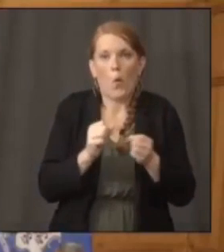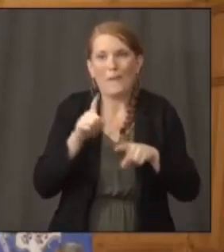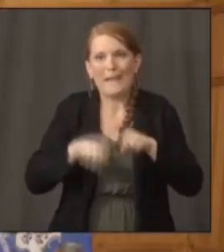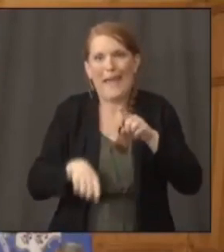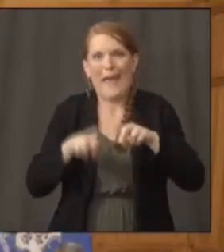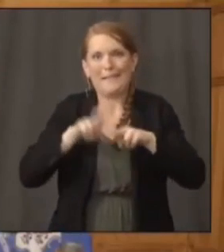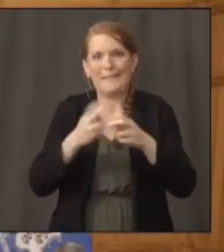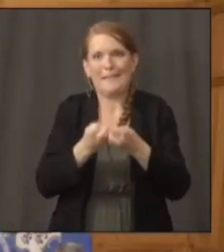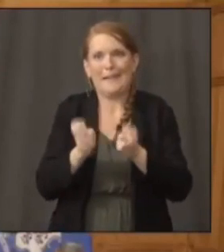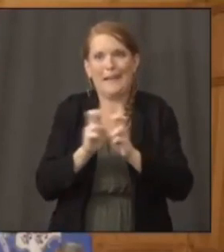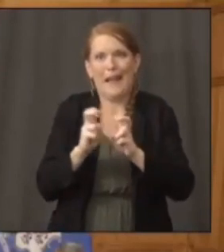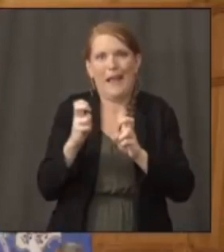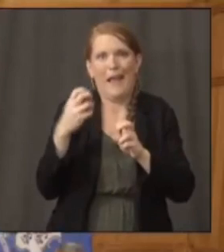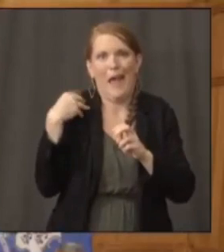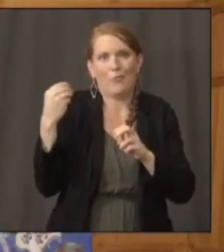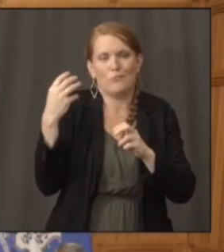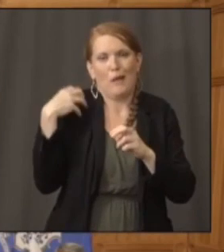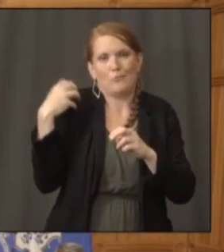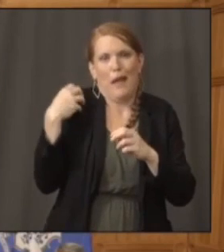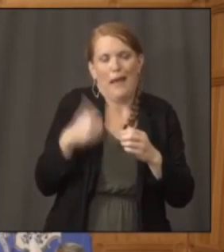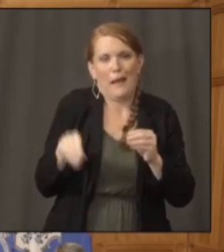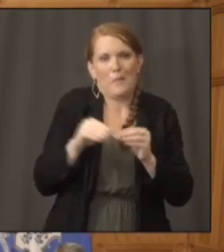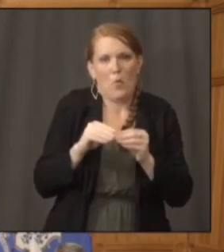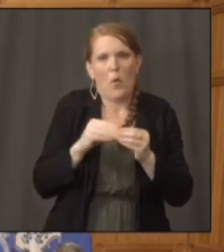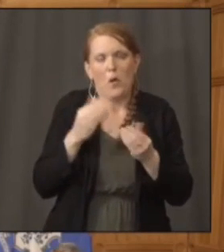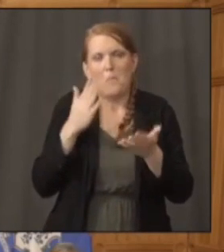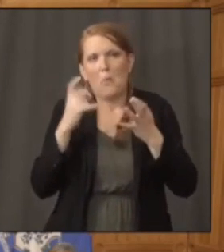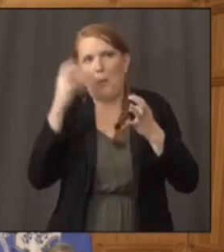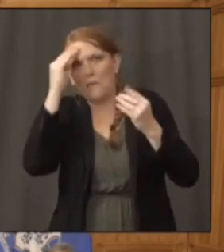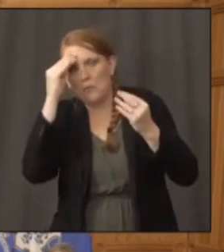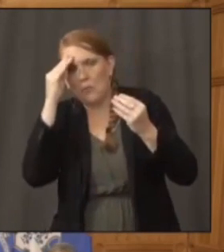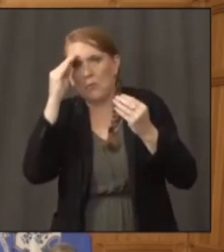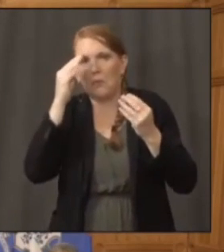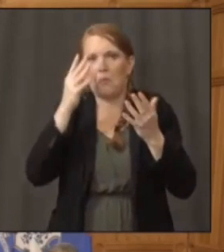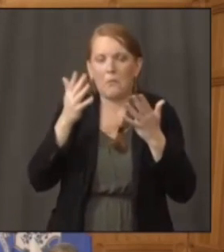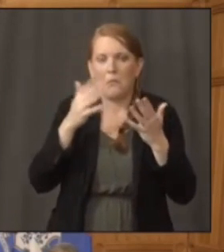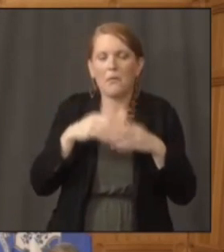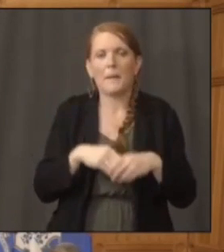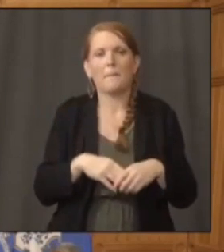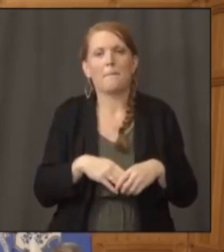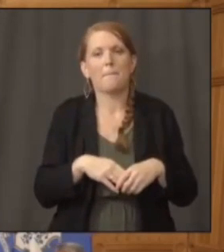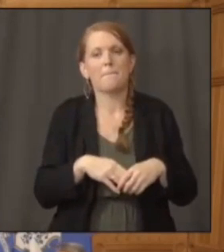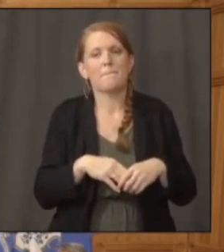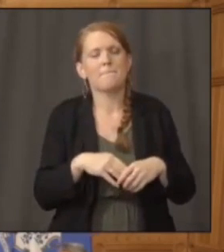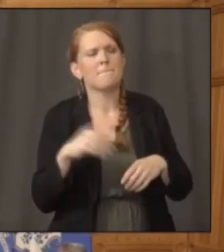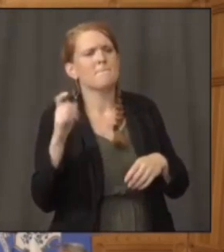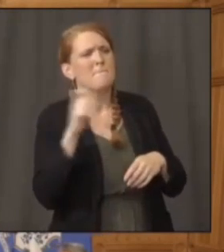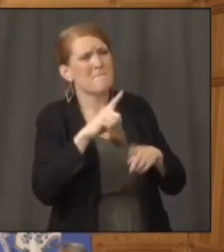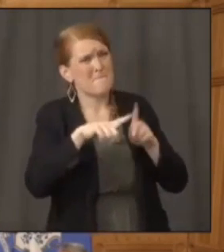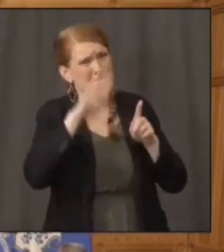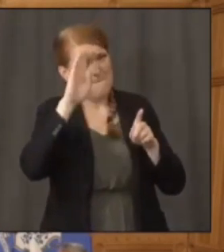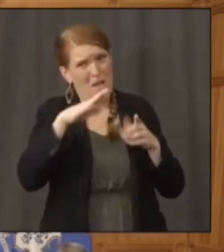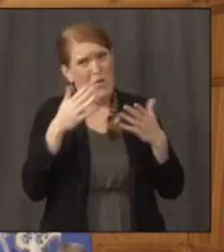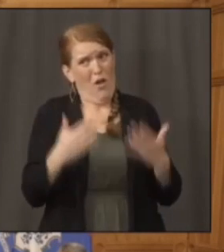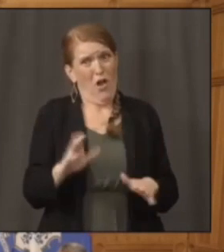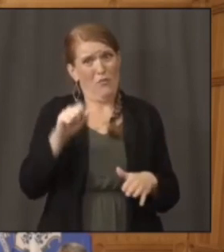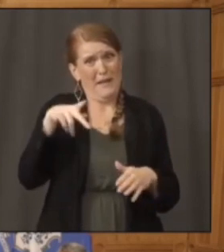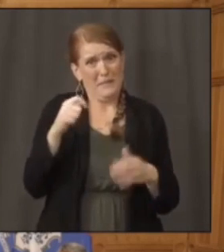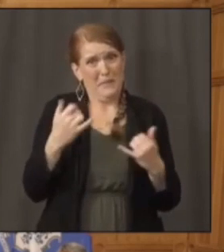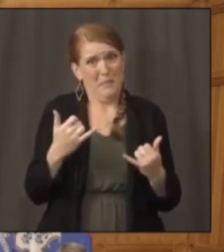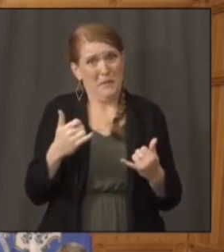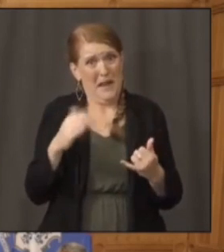Well, we're into September, though. I mean, what can you tell the restaurant people about what would be the metrics that you would look